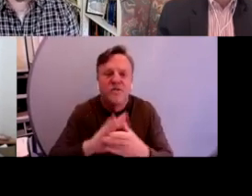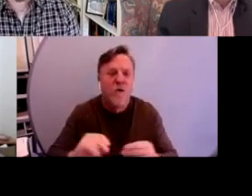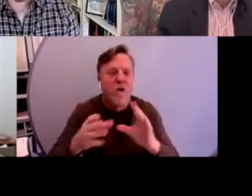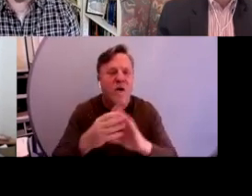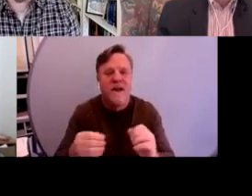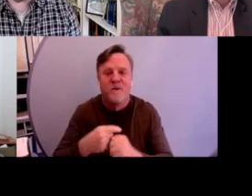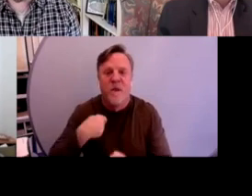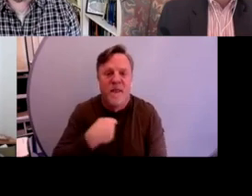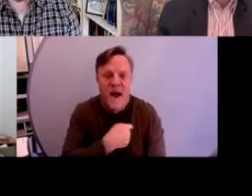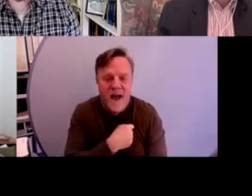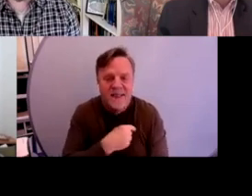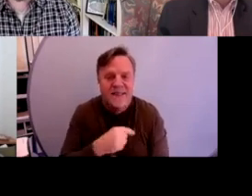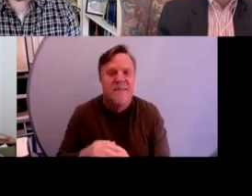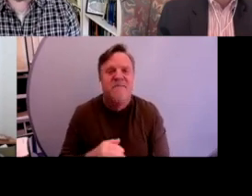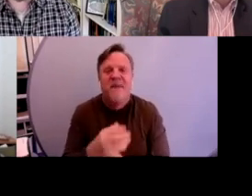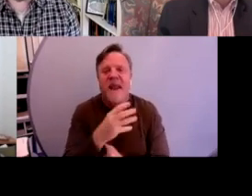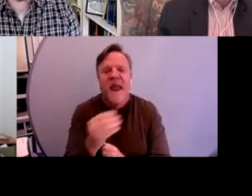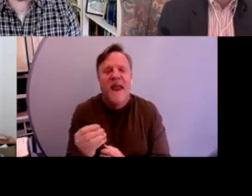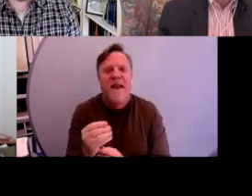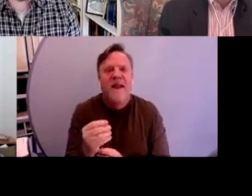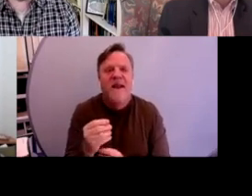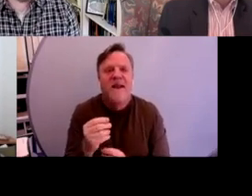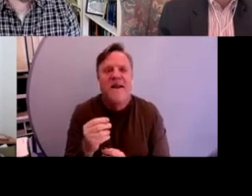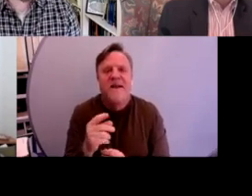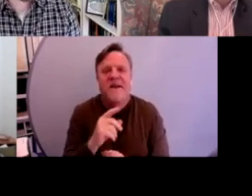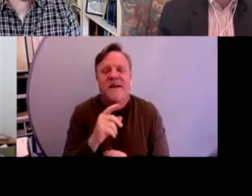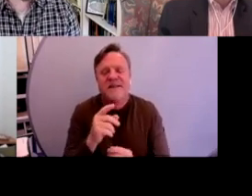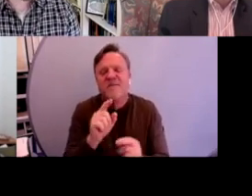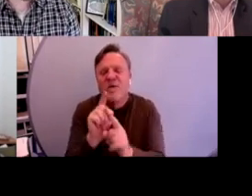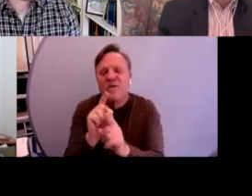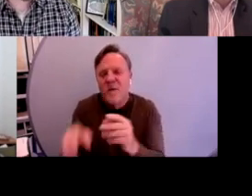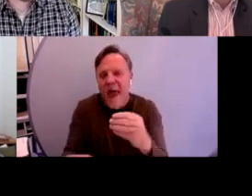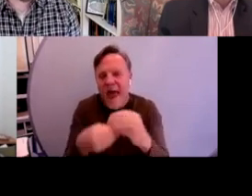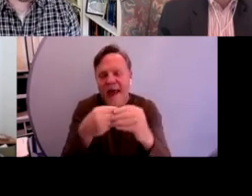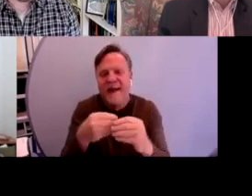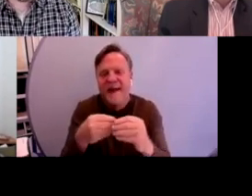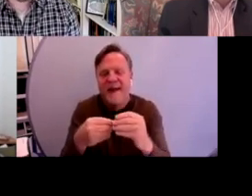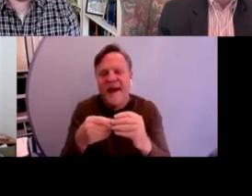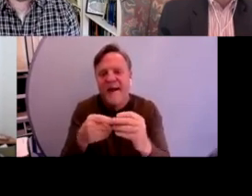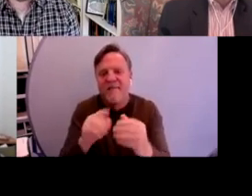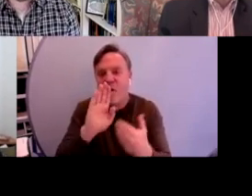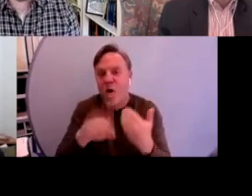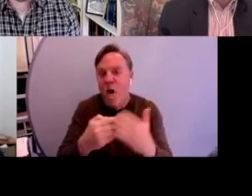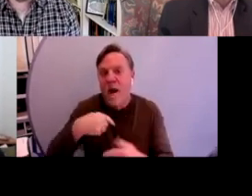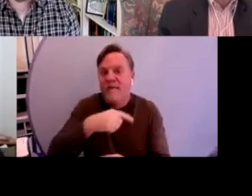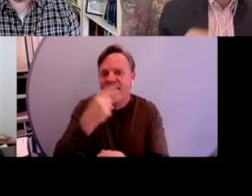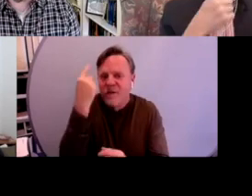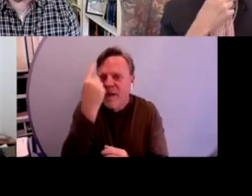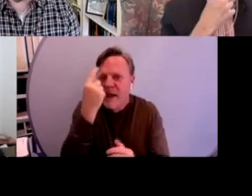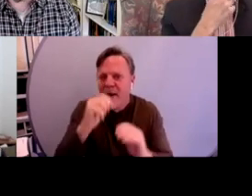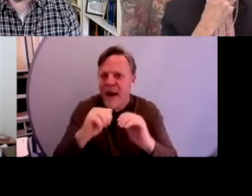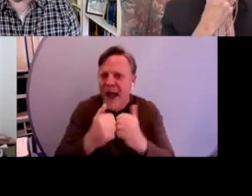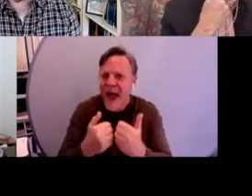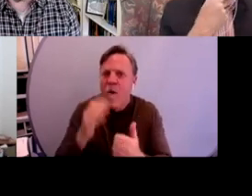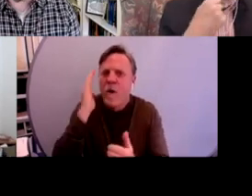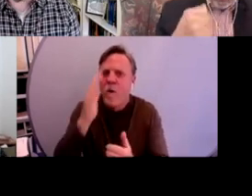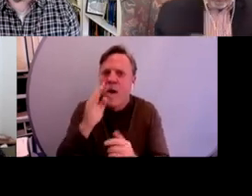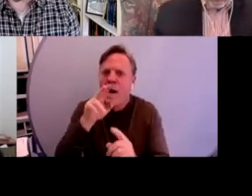us. And just to piggyback on that, for all of us to think about how we'll